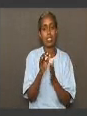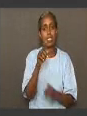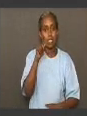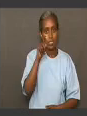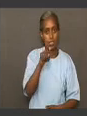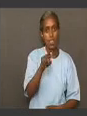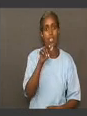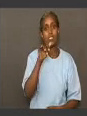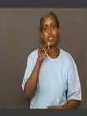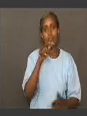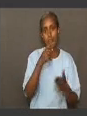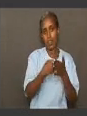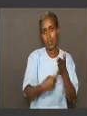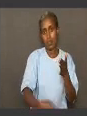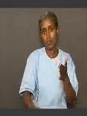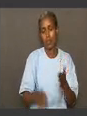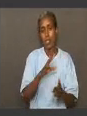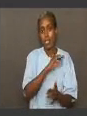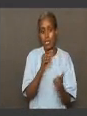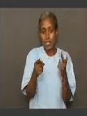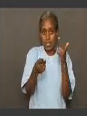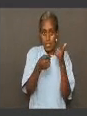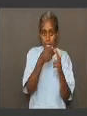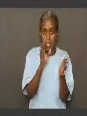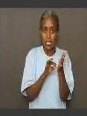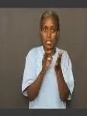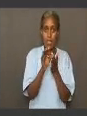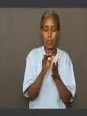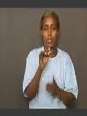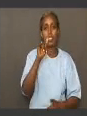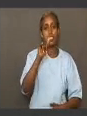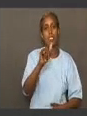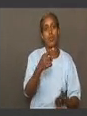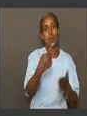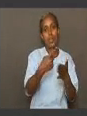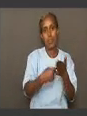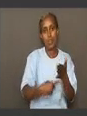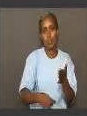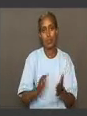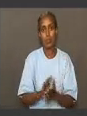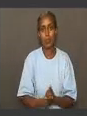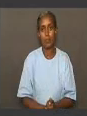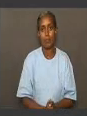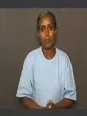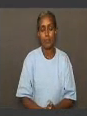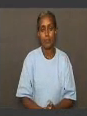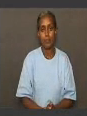x value, and the second number is the y value.